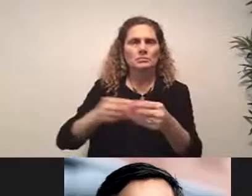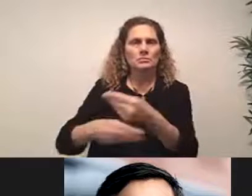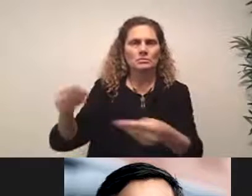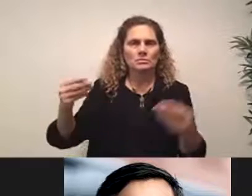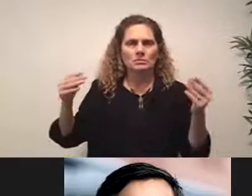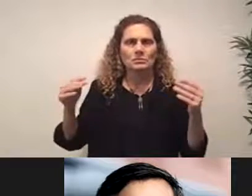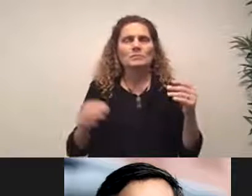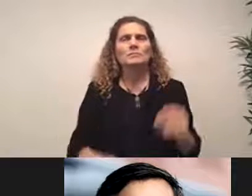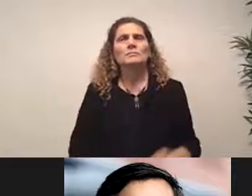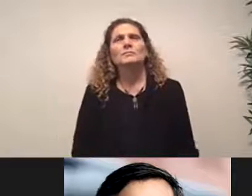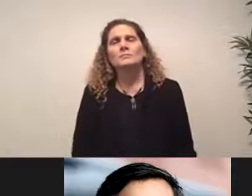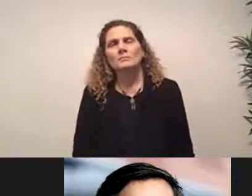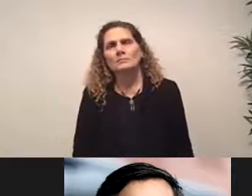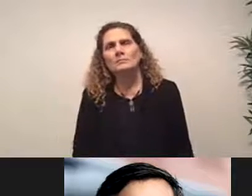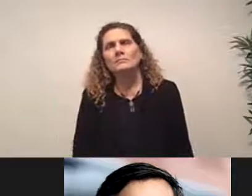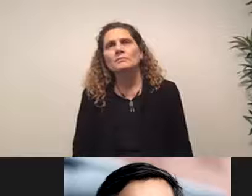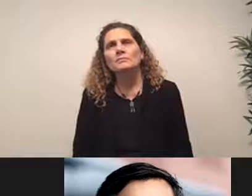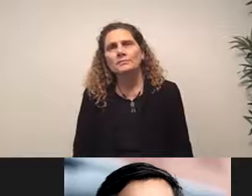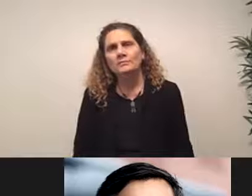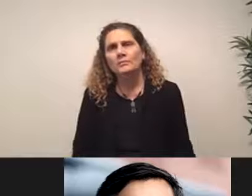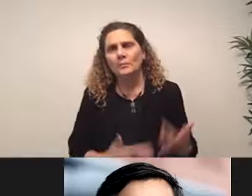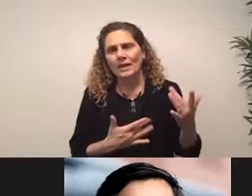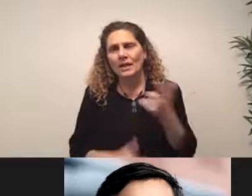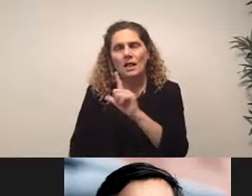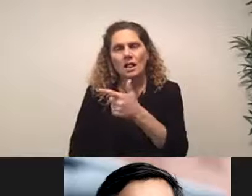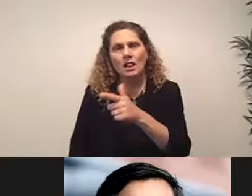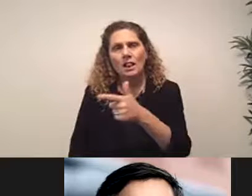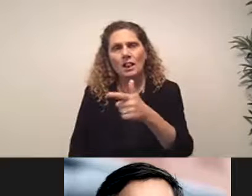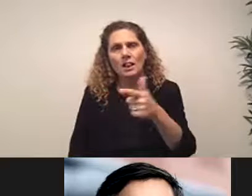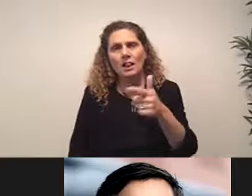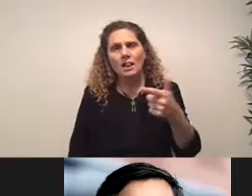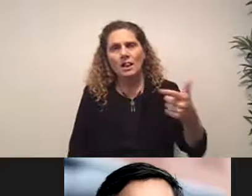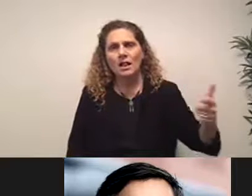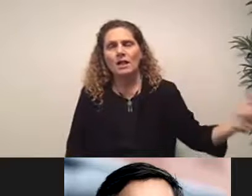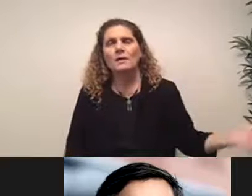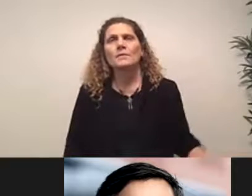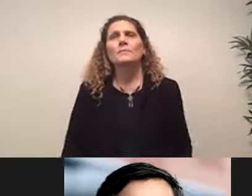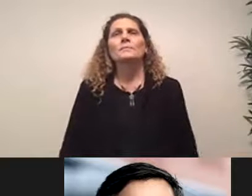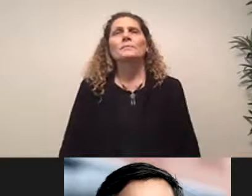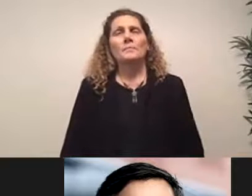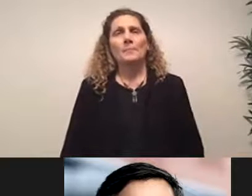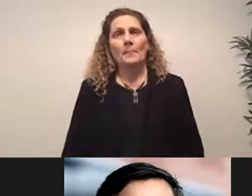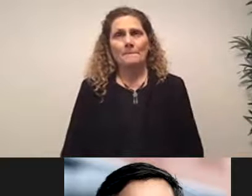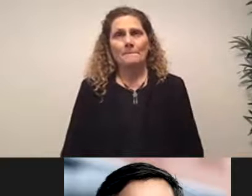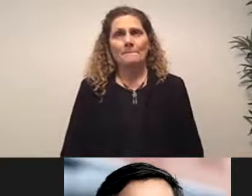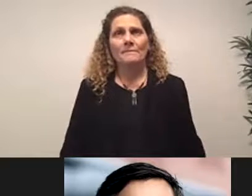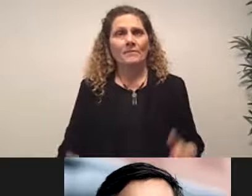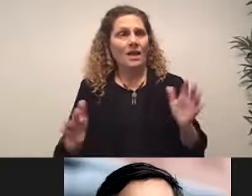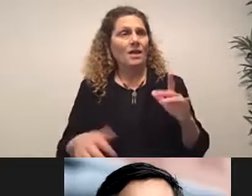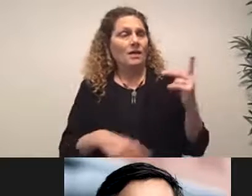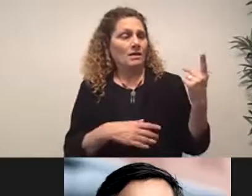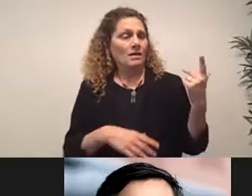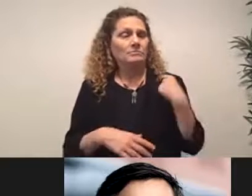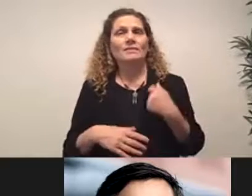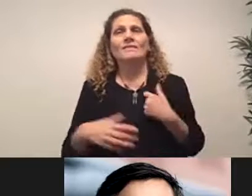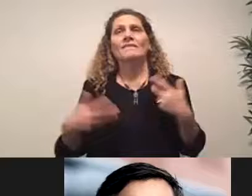does not end the important work of public health, however. In addition now to disease investigation and contact tracing,